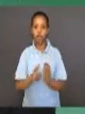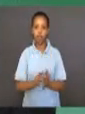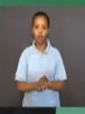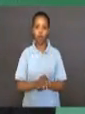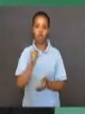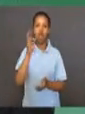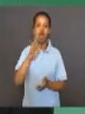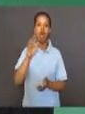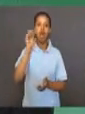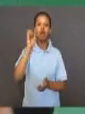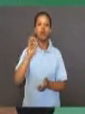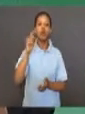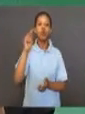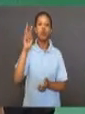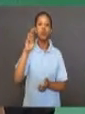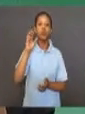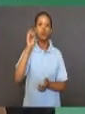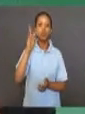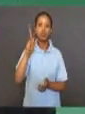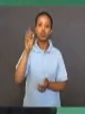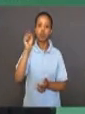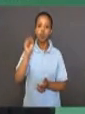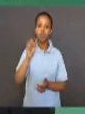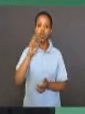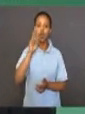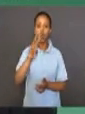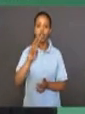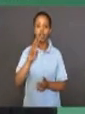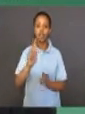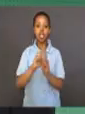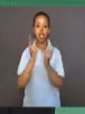Autotrophs can be split into two groups: